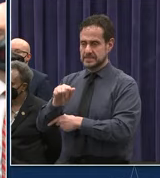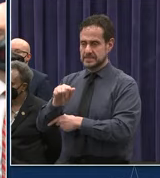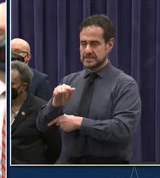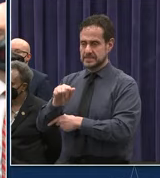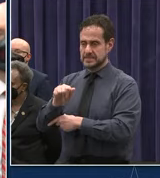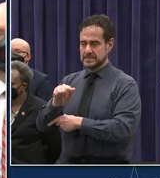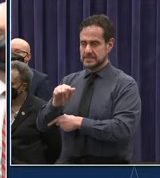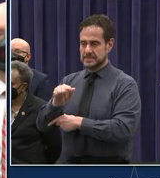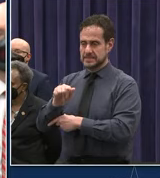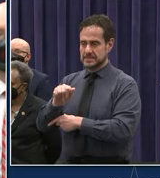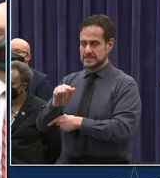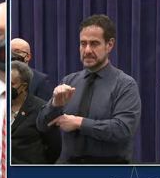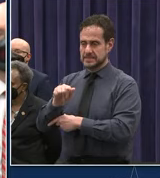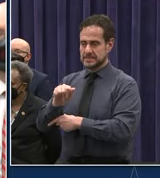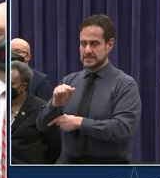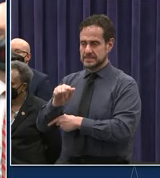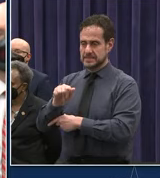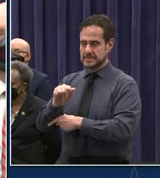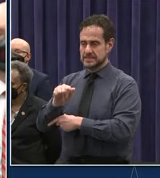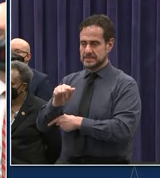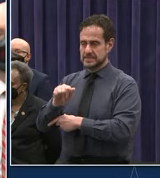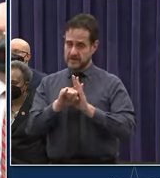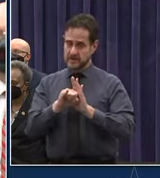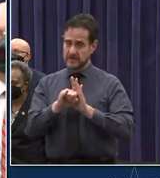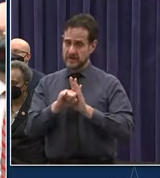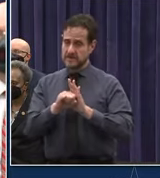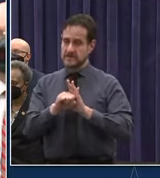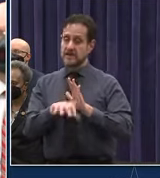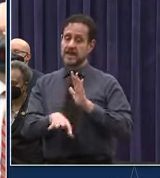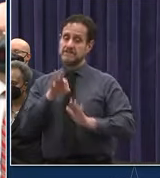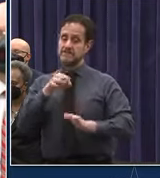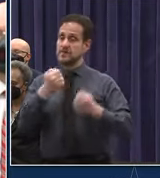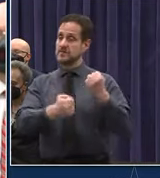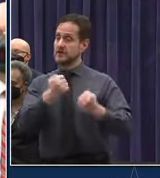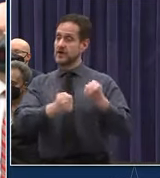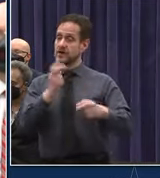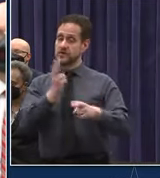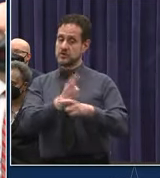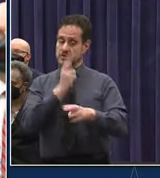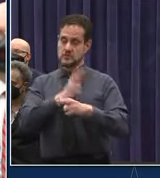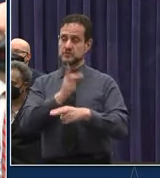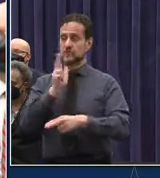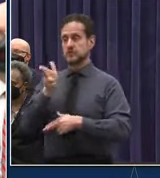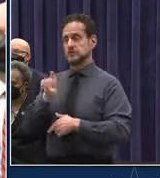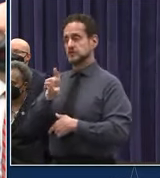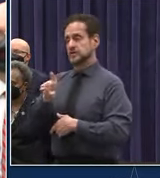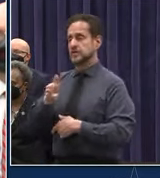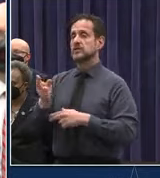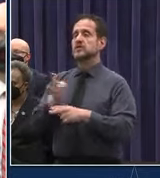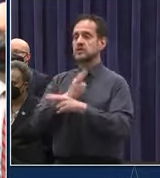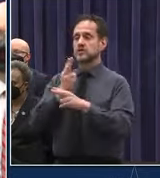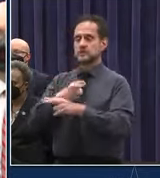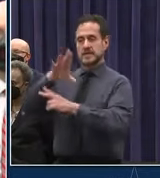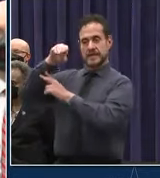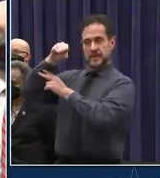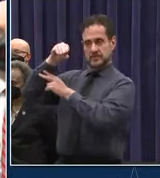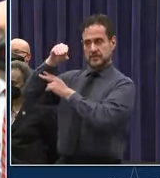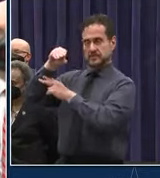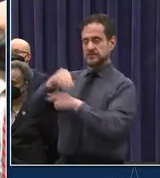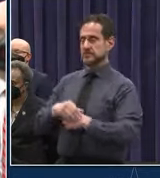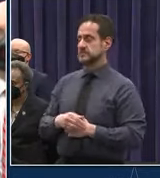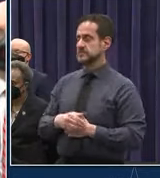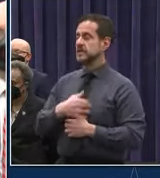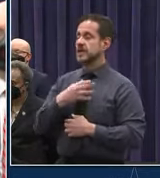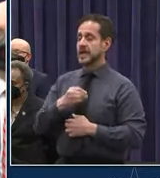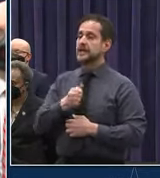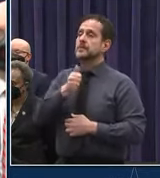Detectives subsequently identified and tracked the vehicle used in the shooting using pod video cameras and